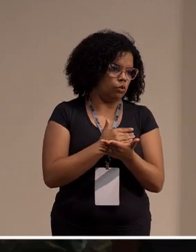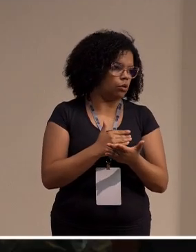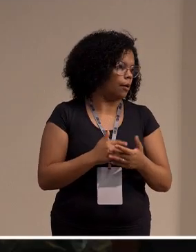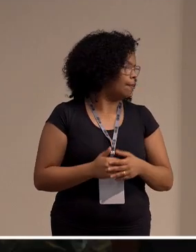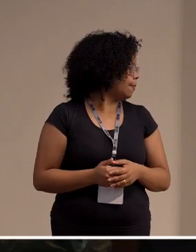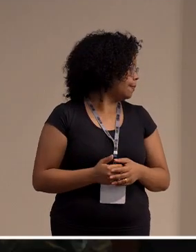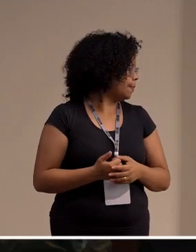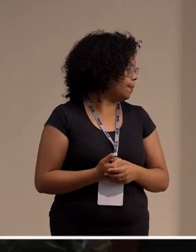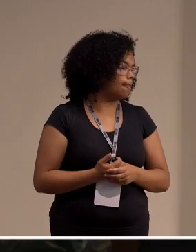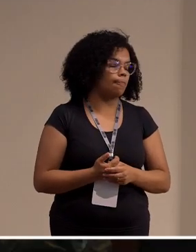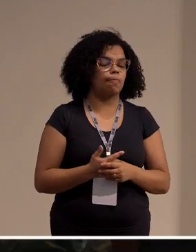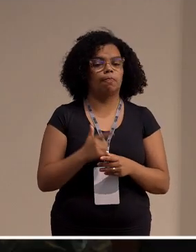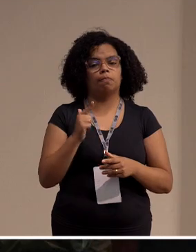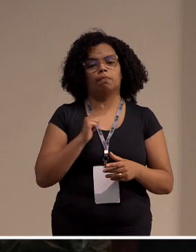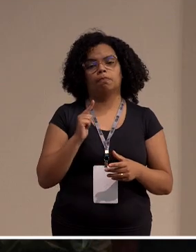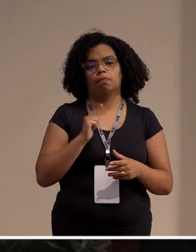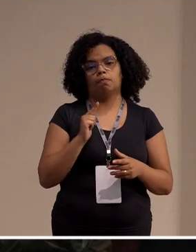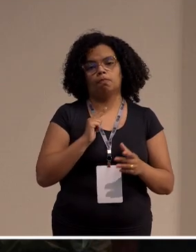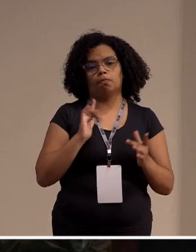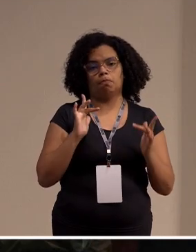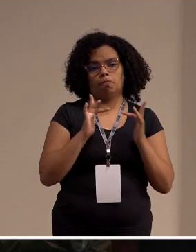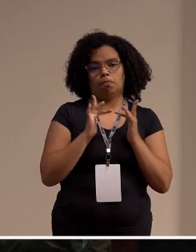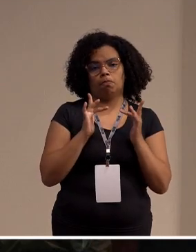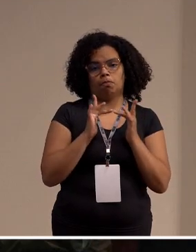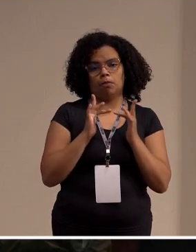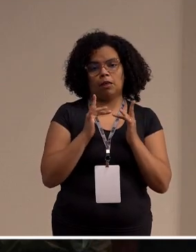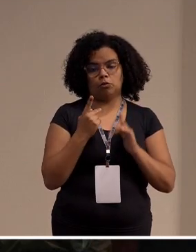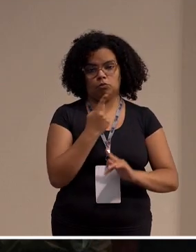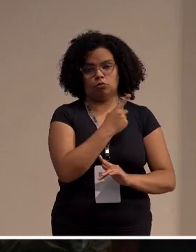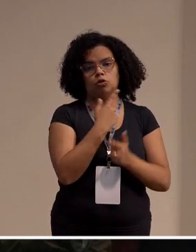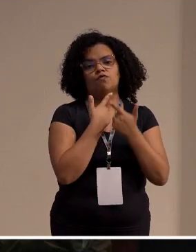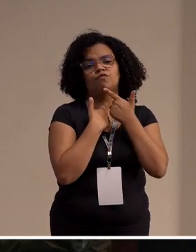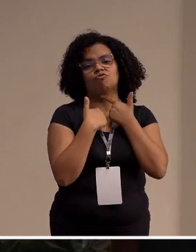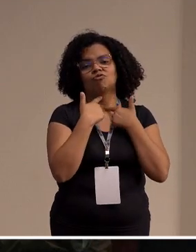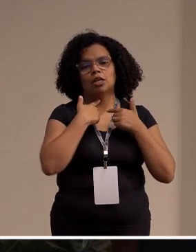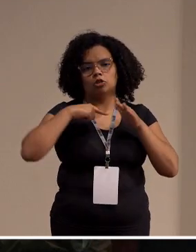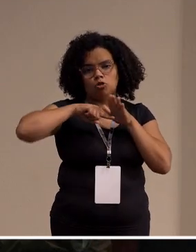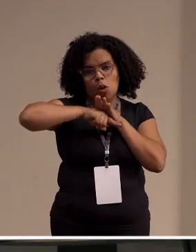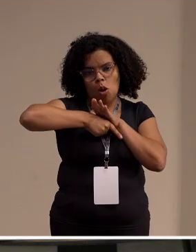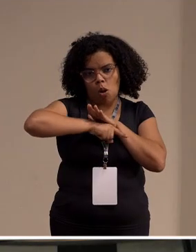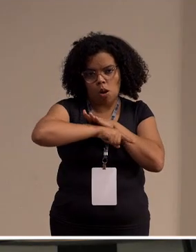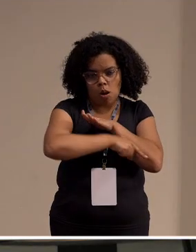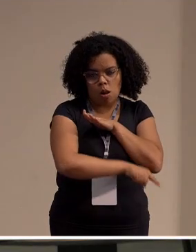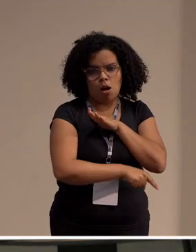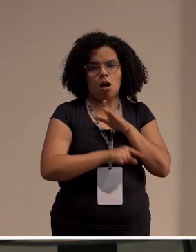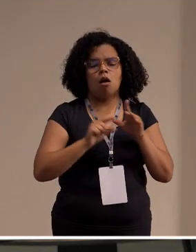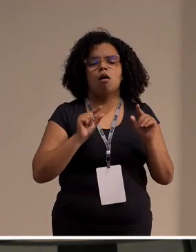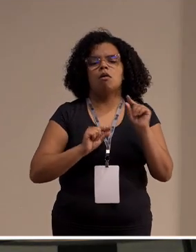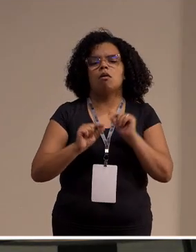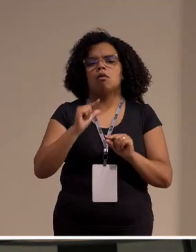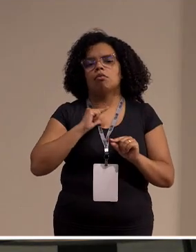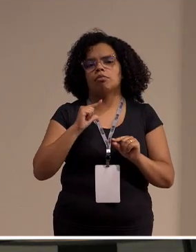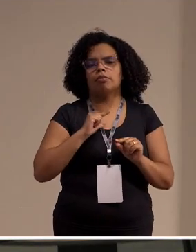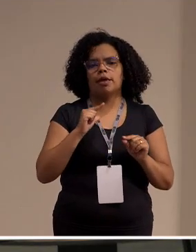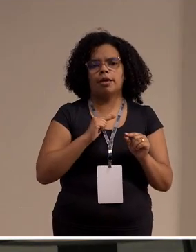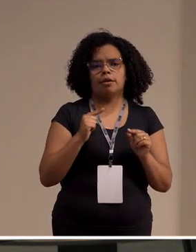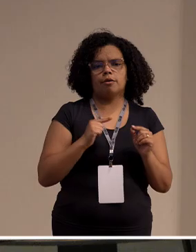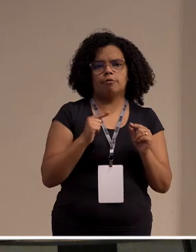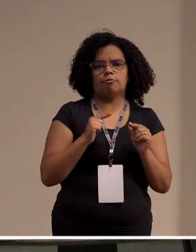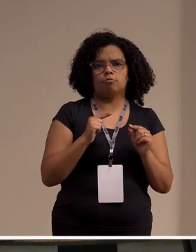Existe, dentro dessa sua, esse seu desejo de explorar isso numa obra de ficção, existem algumas